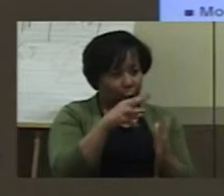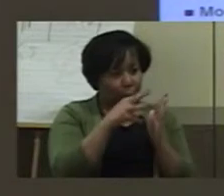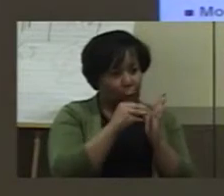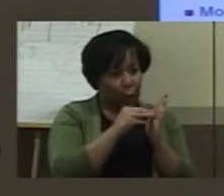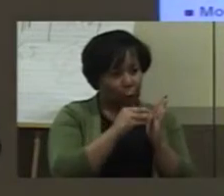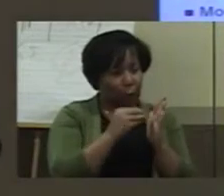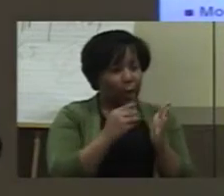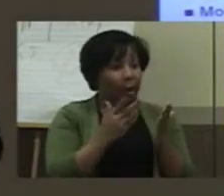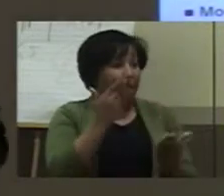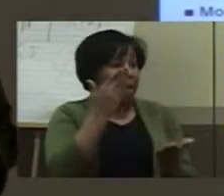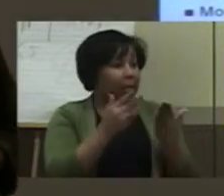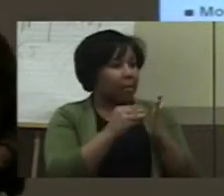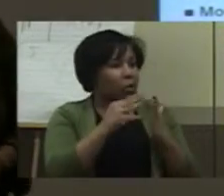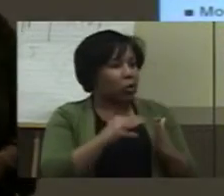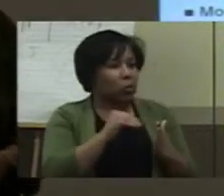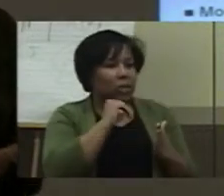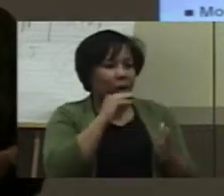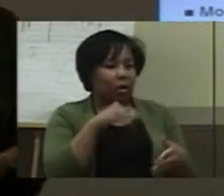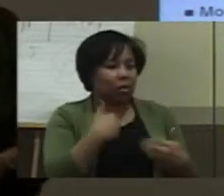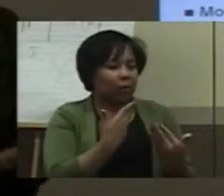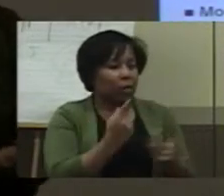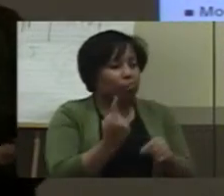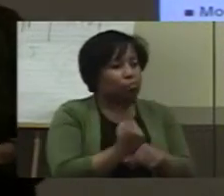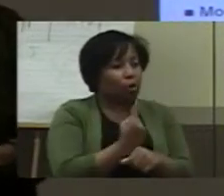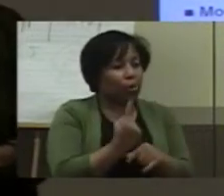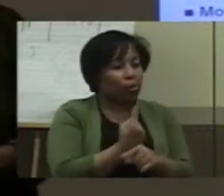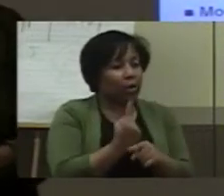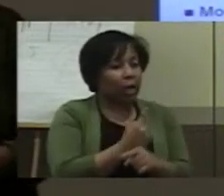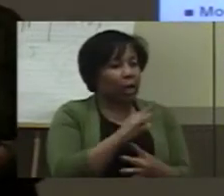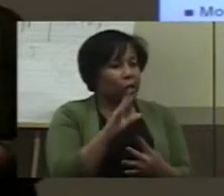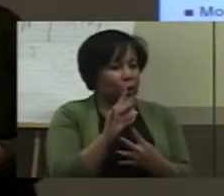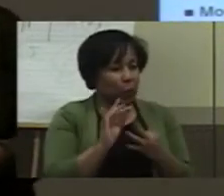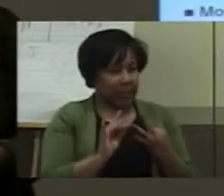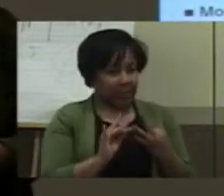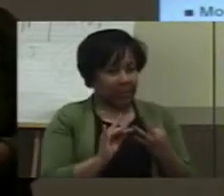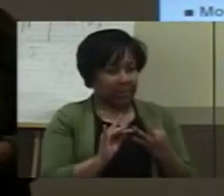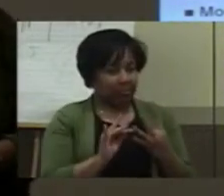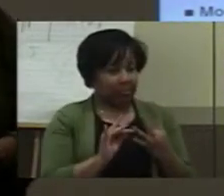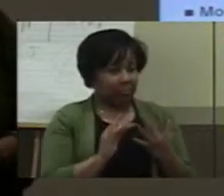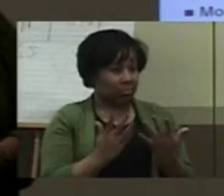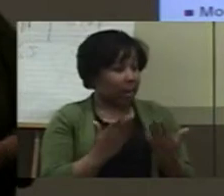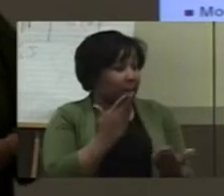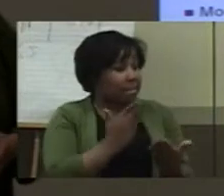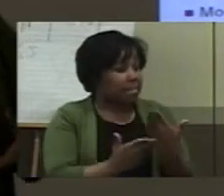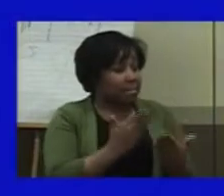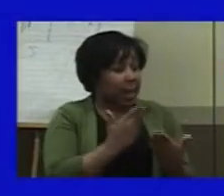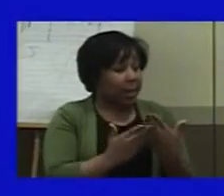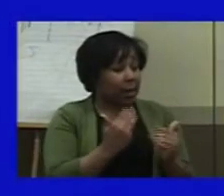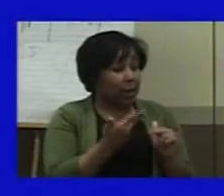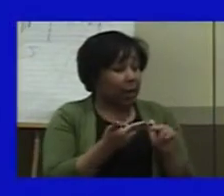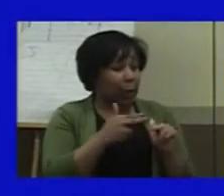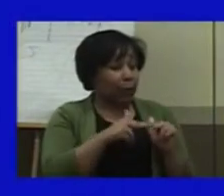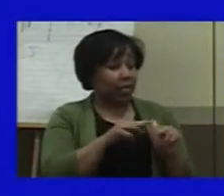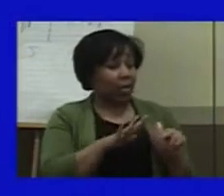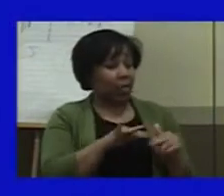Maybe the student hasn't been given the appropriate amount of choices. Okay? Maybe an